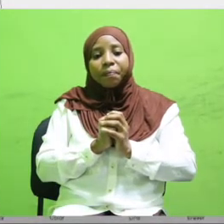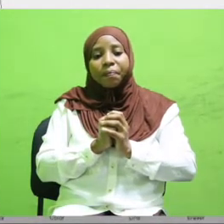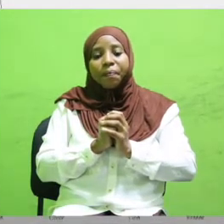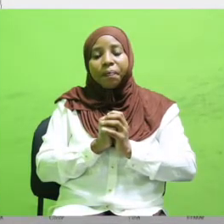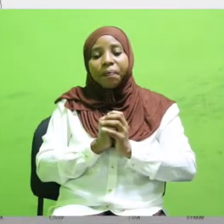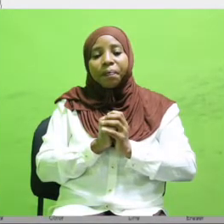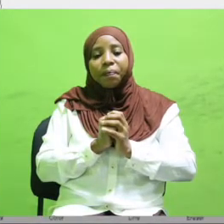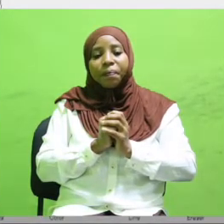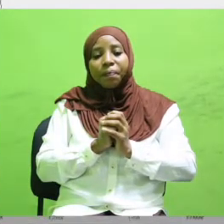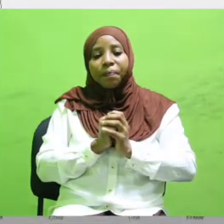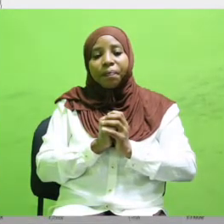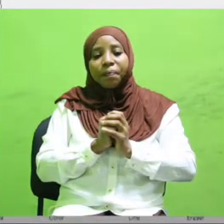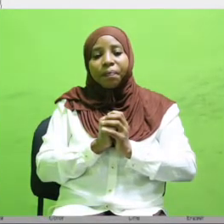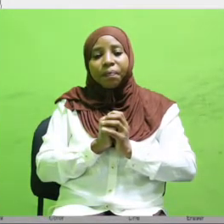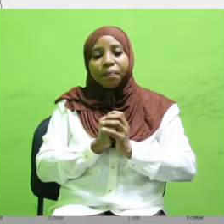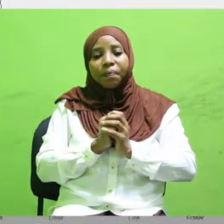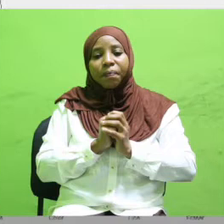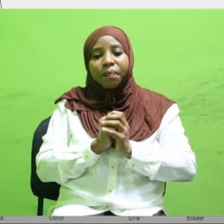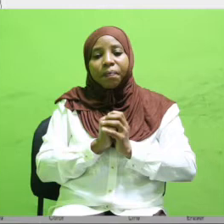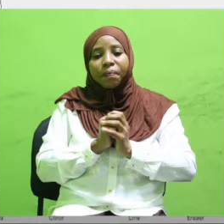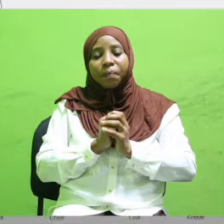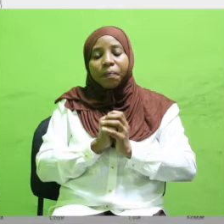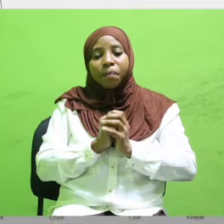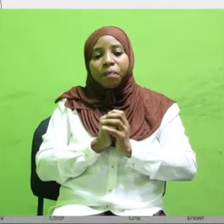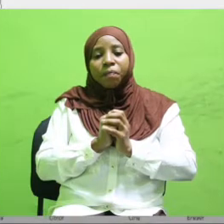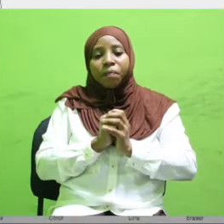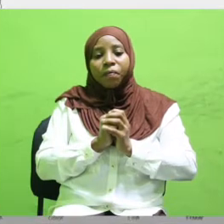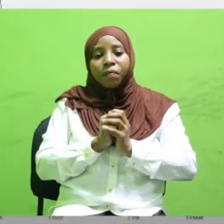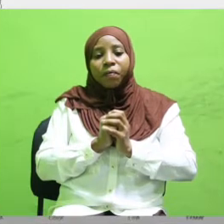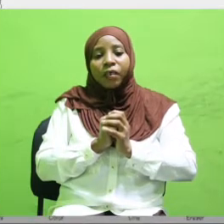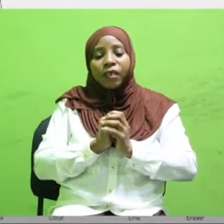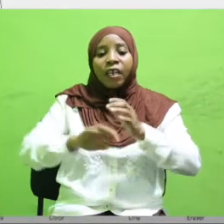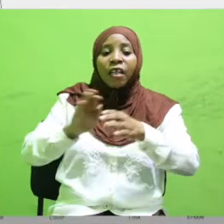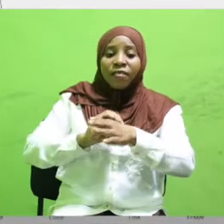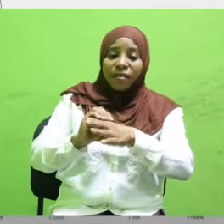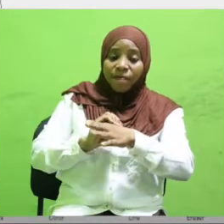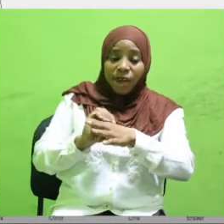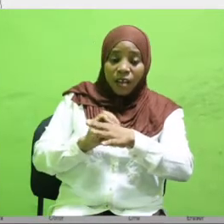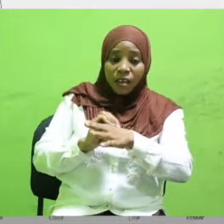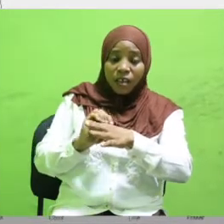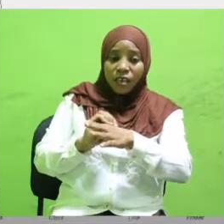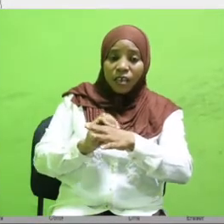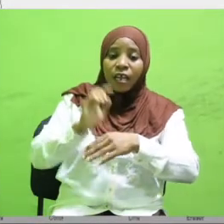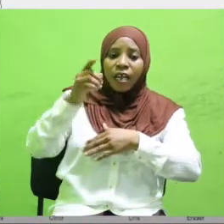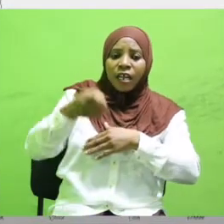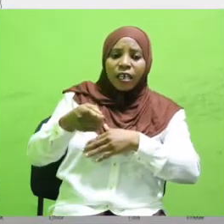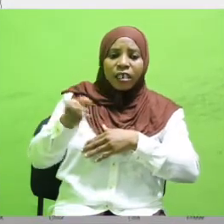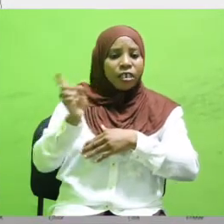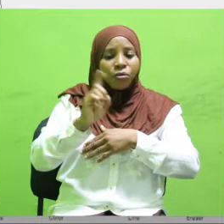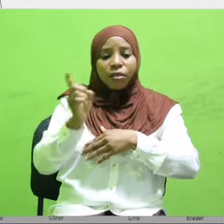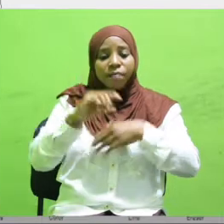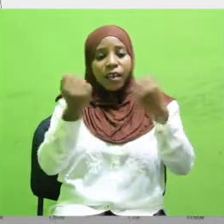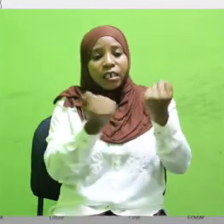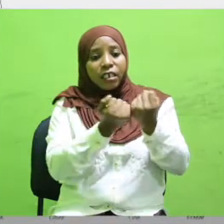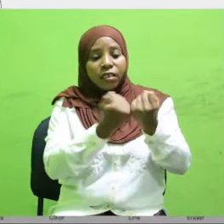are also fungi can cause the spoilage of foods. So some foodstuffs can be spoiled by